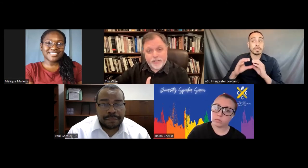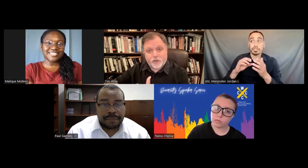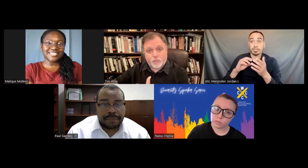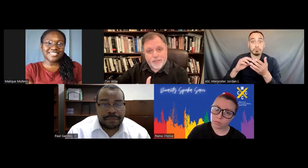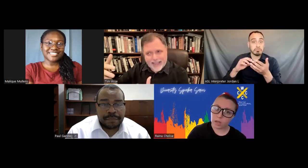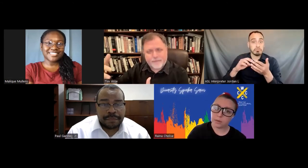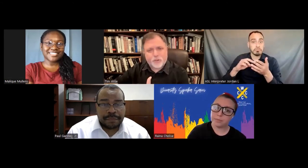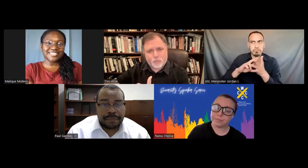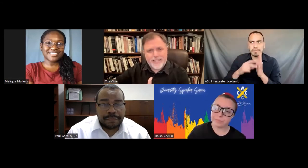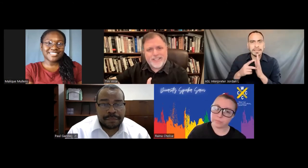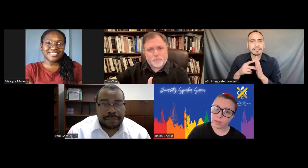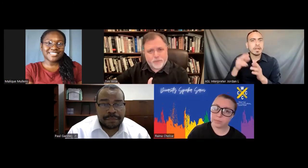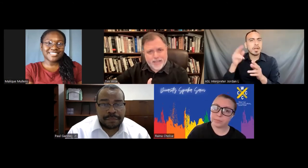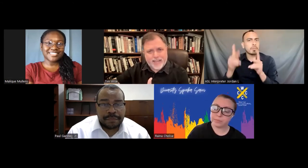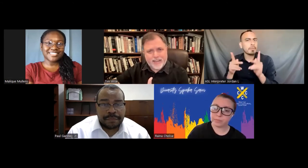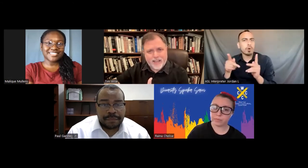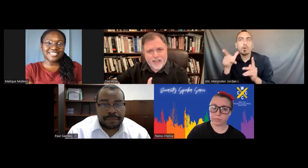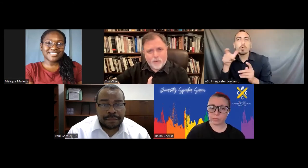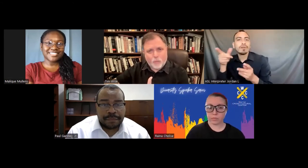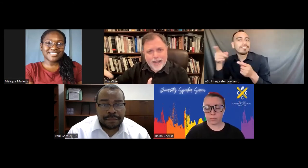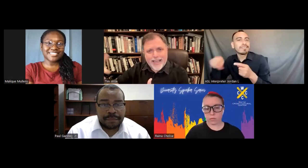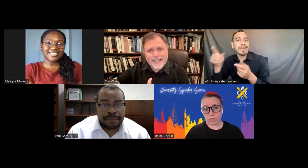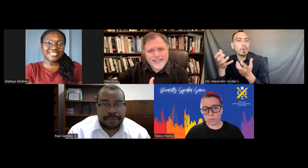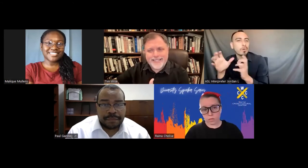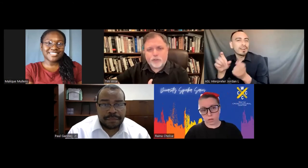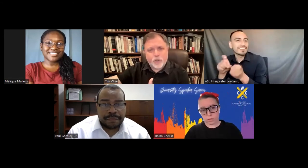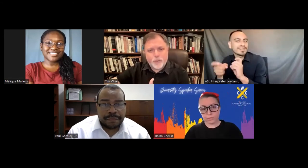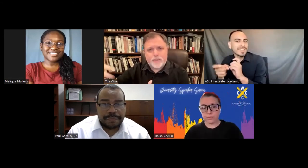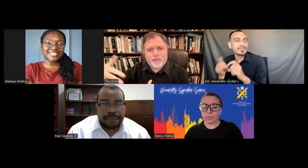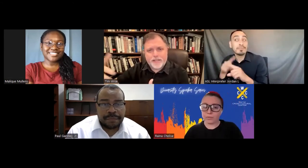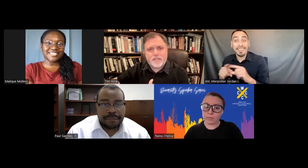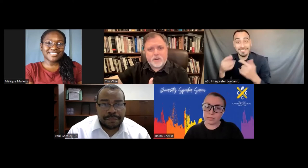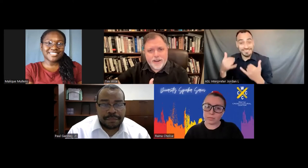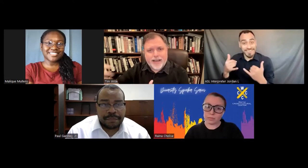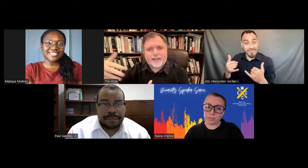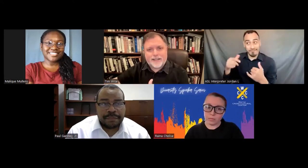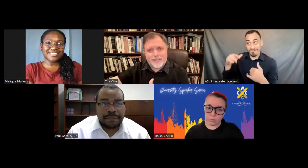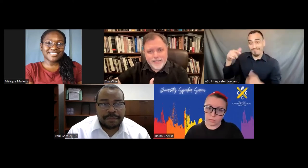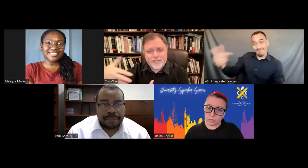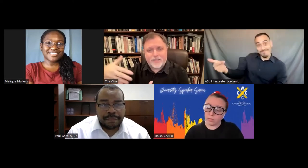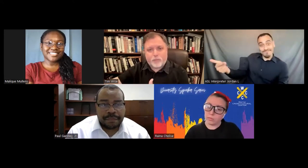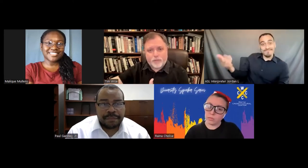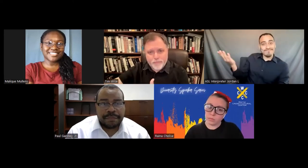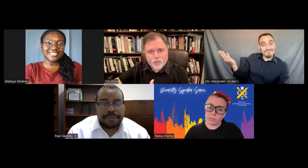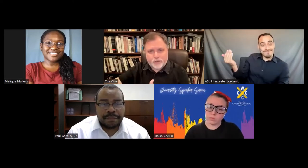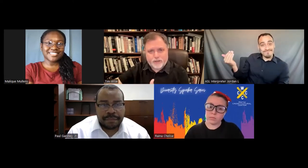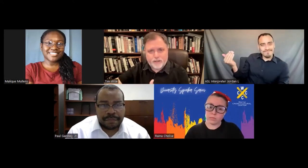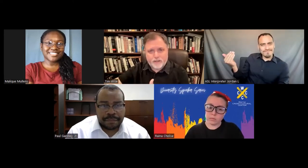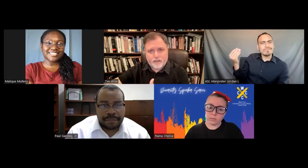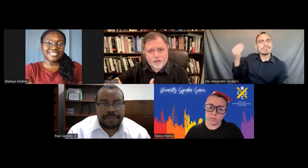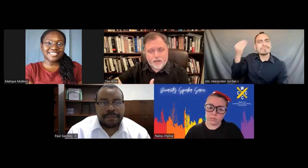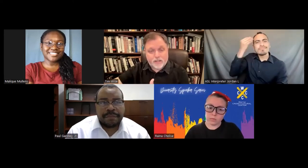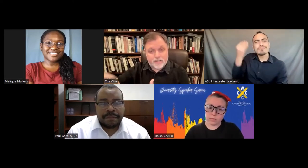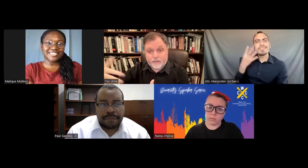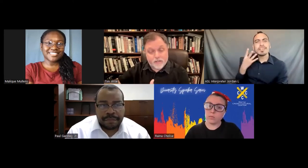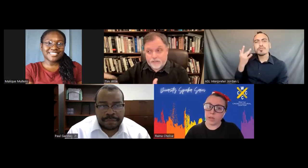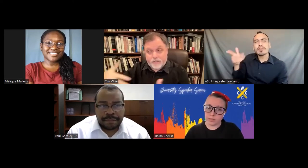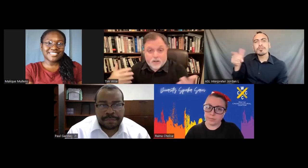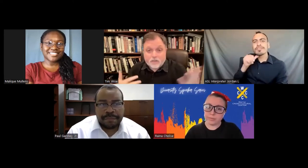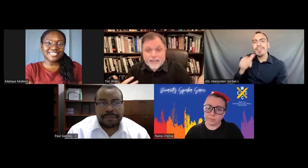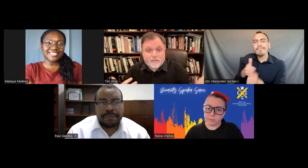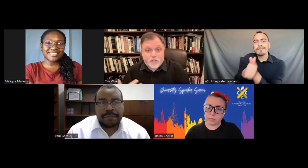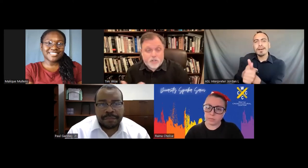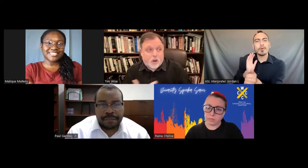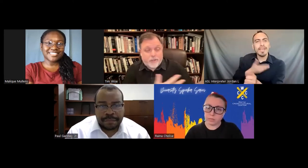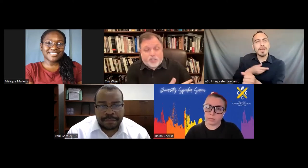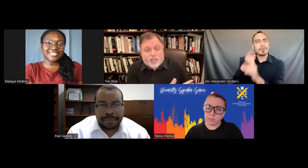a position where they have to really explain why it is they're doing things that are not consistent with mission. Right? Because if y'all